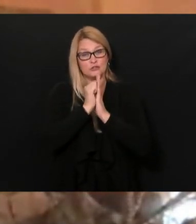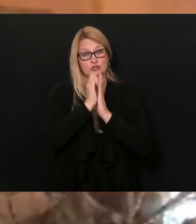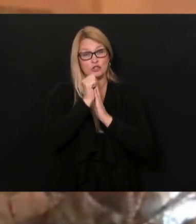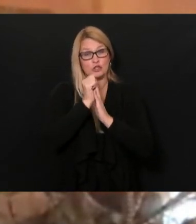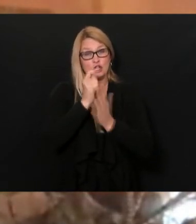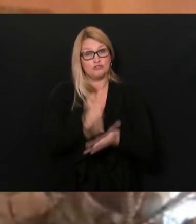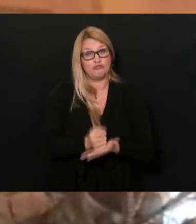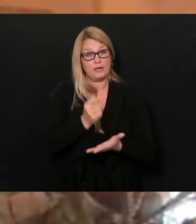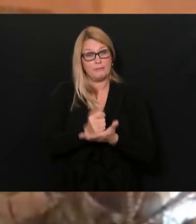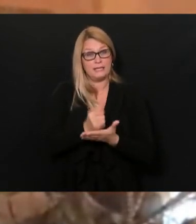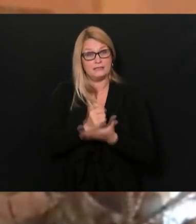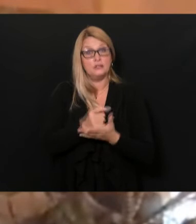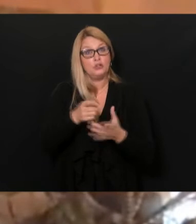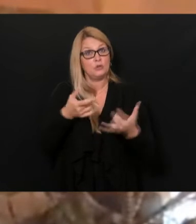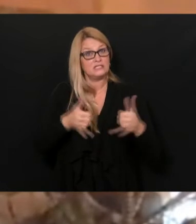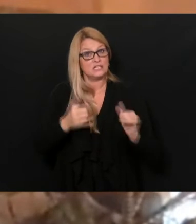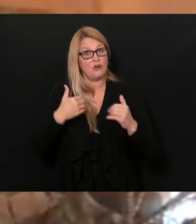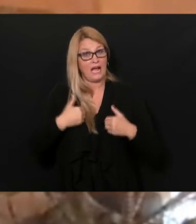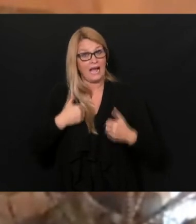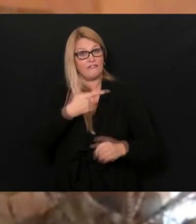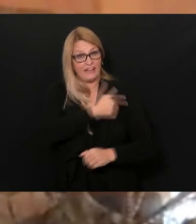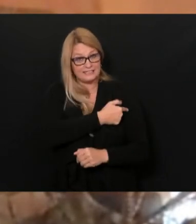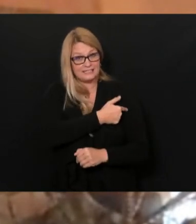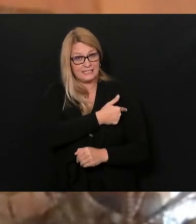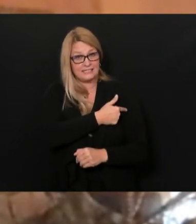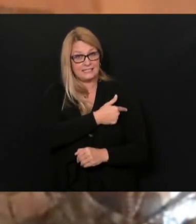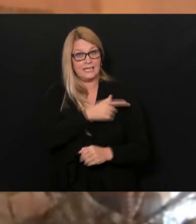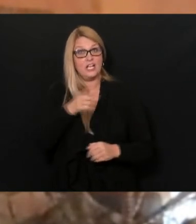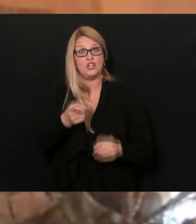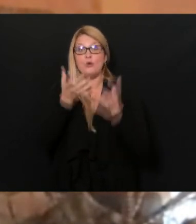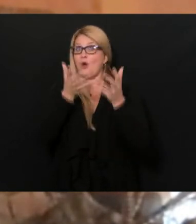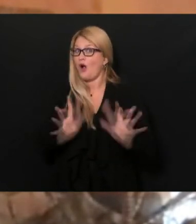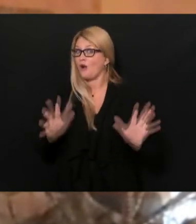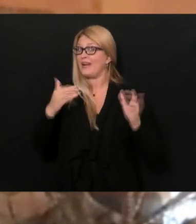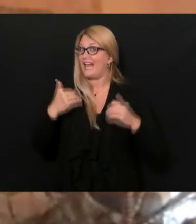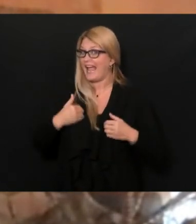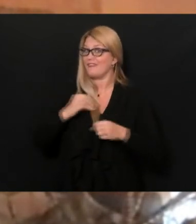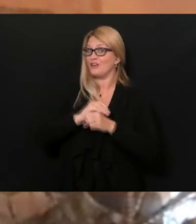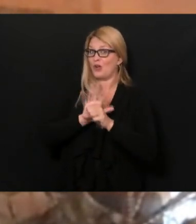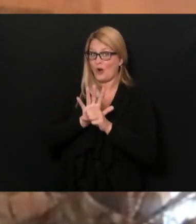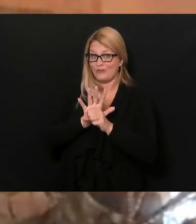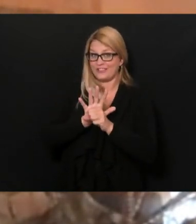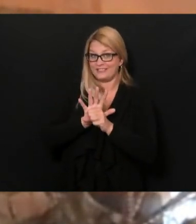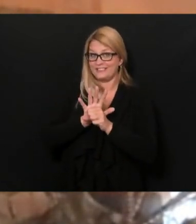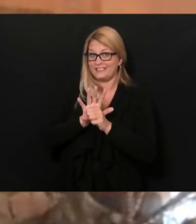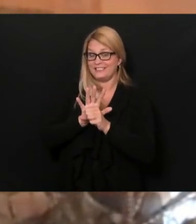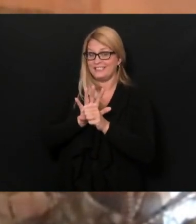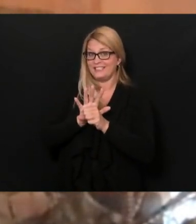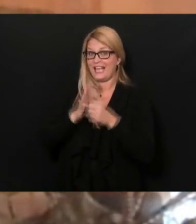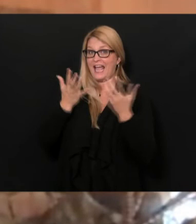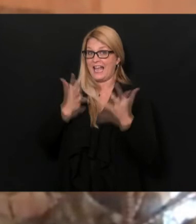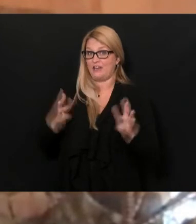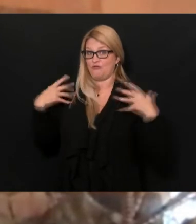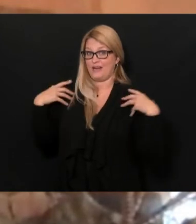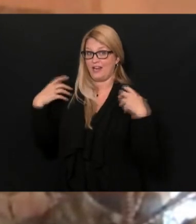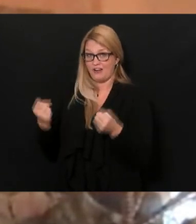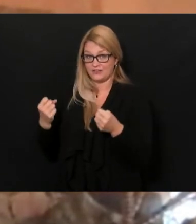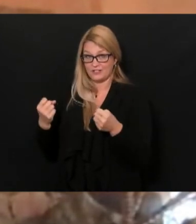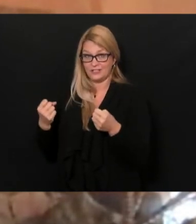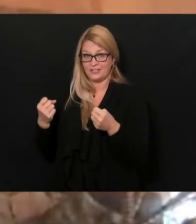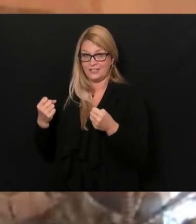vaccine. If you've had COVID, even though, of course, we don't want people to come out who are acutely infected with COVID and still